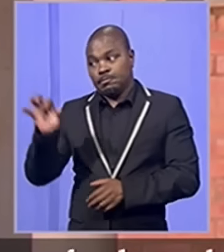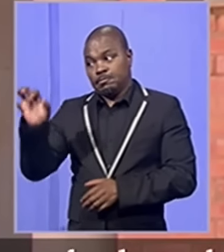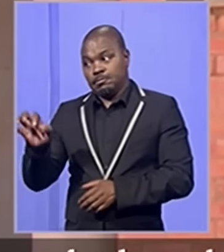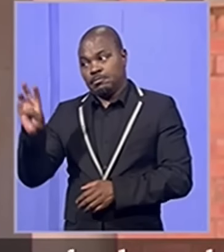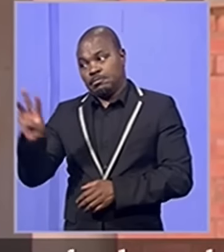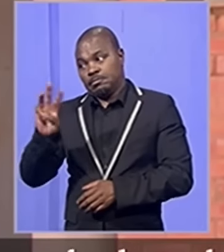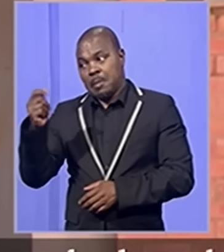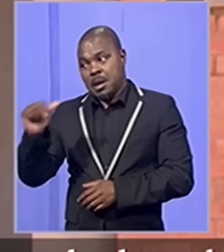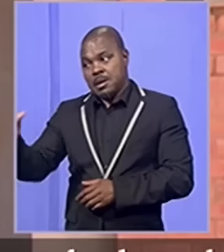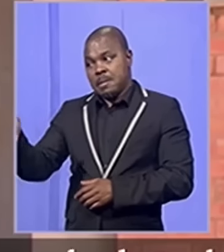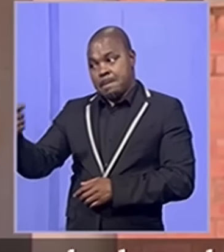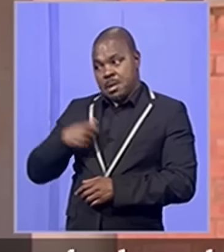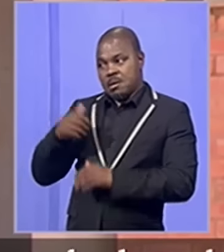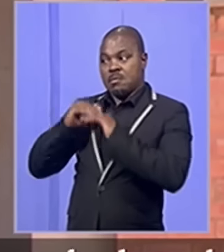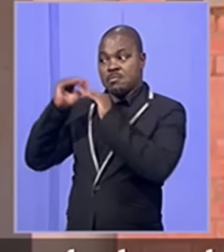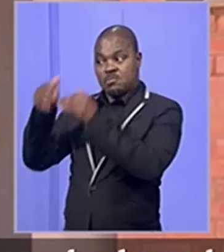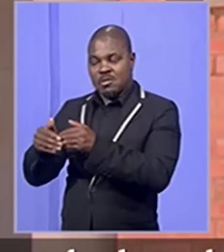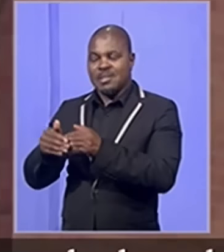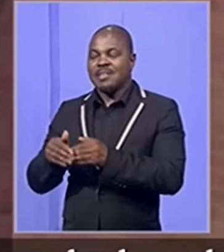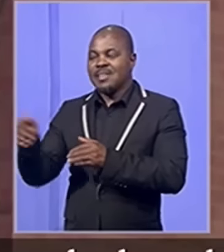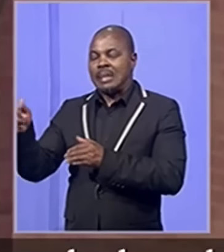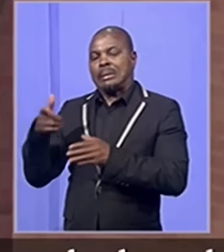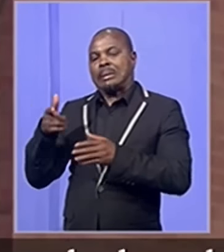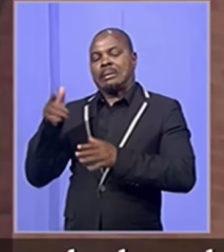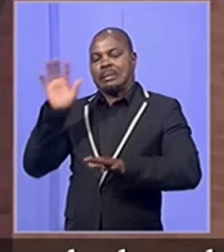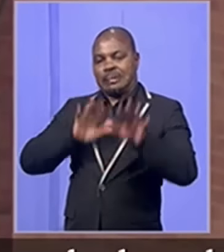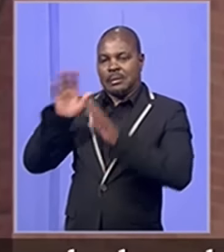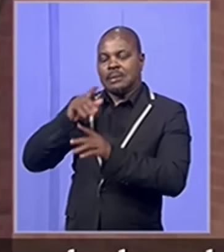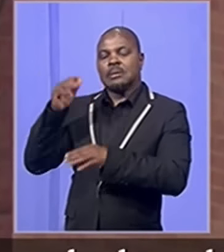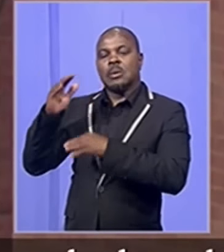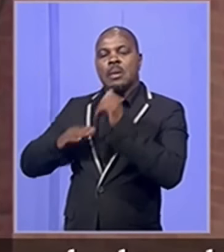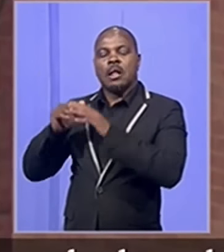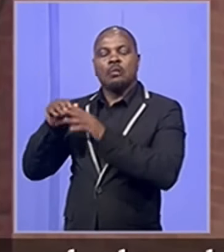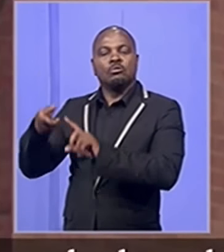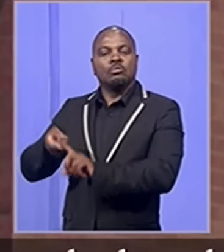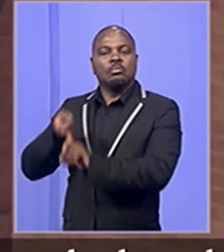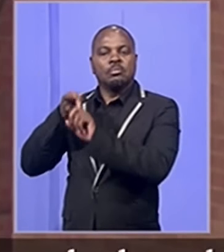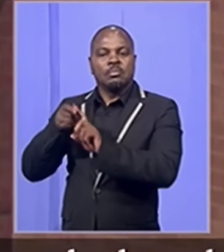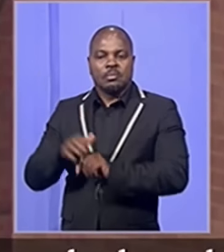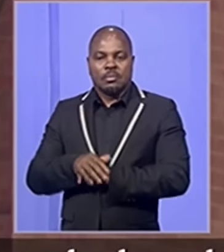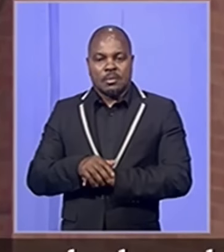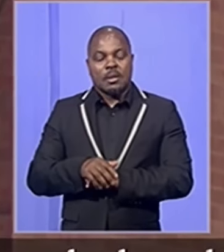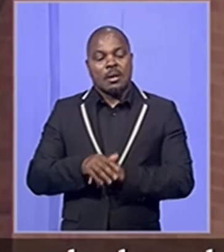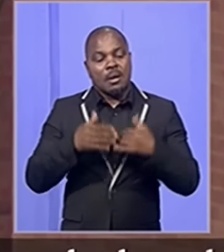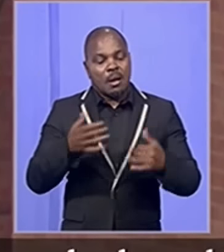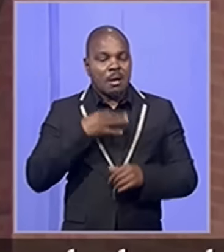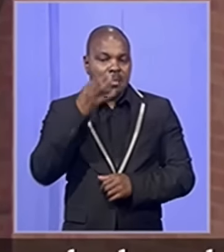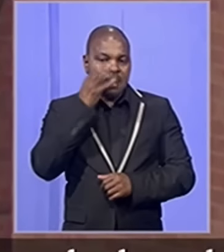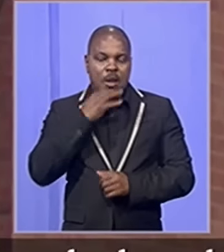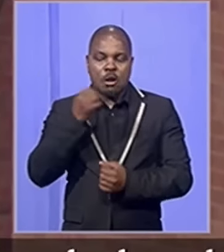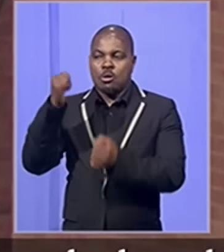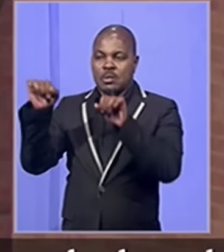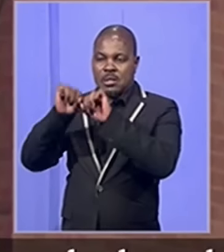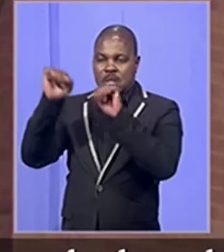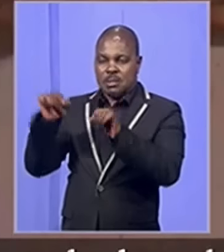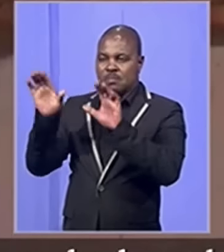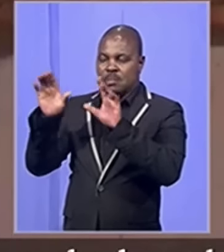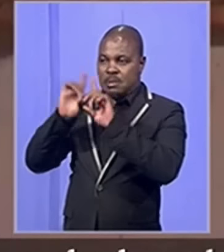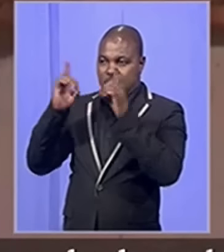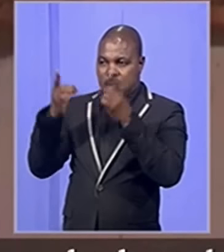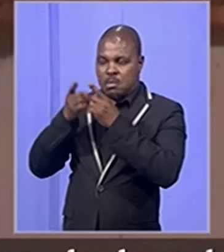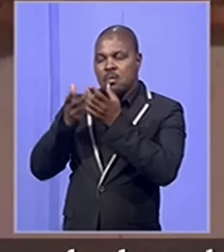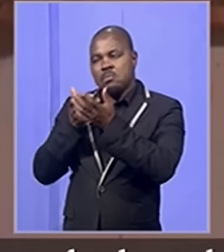madi. Tona ya ga jaana ya lefapha ya re itlile go rerisana le lefapha la tshiamo mabapi le ditiragalo tse di amanang le